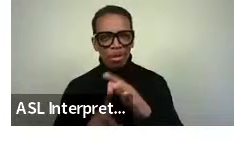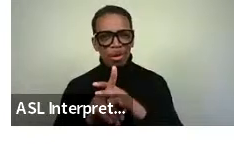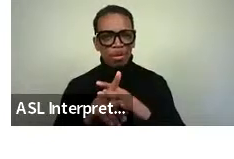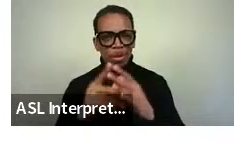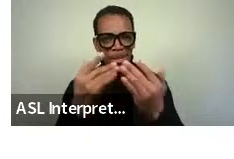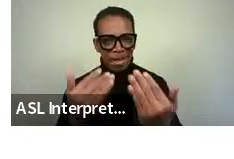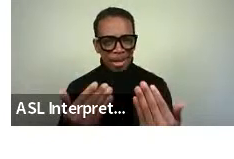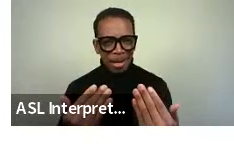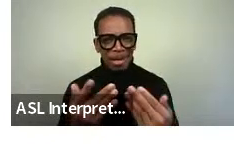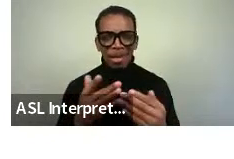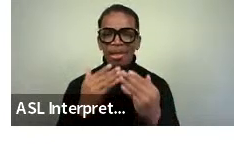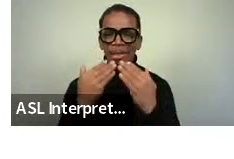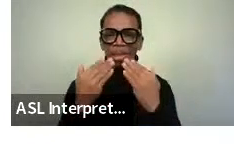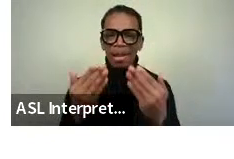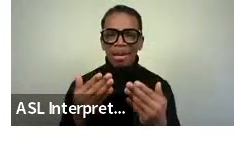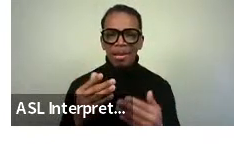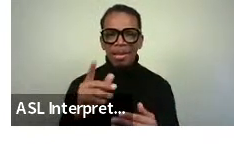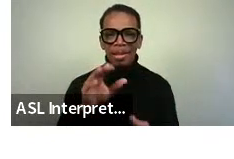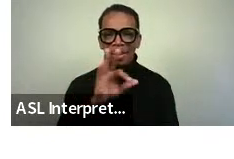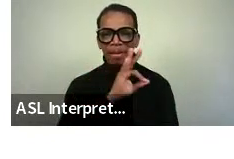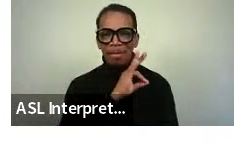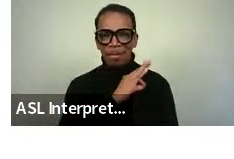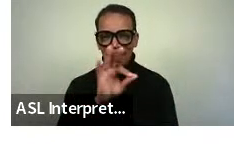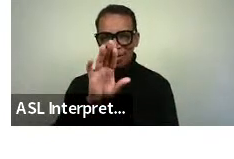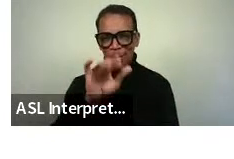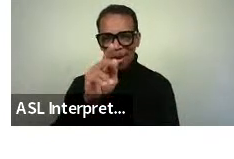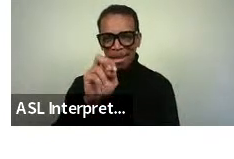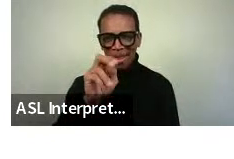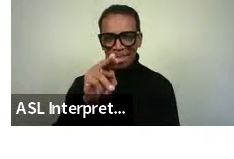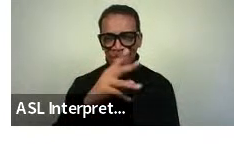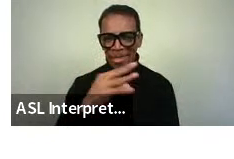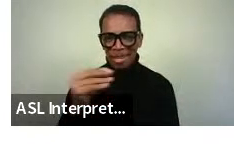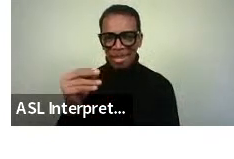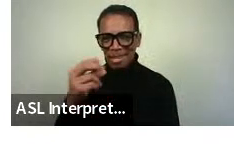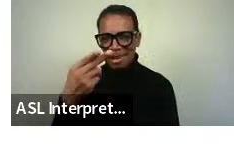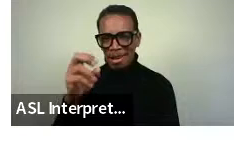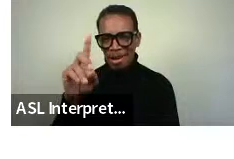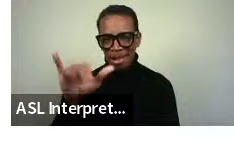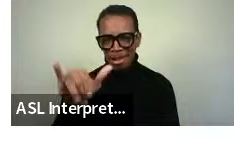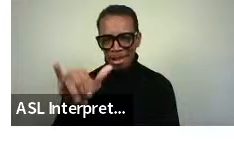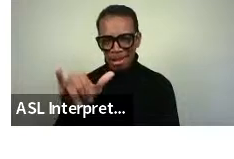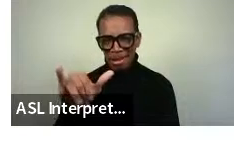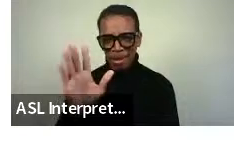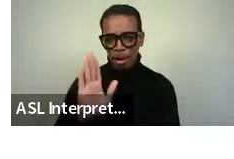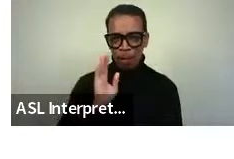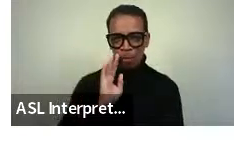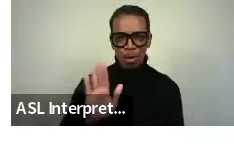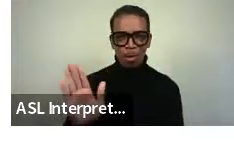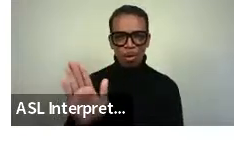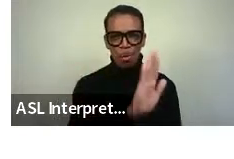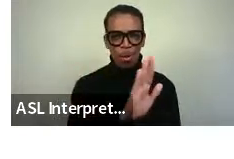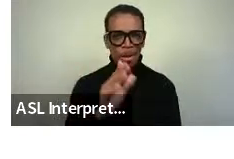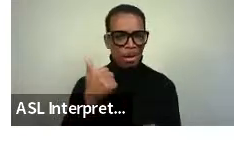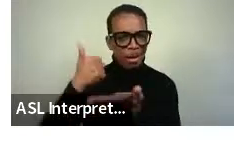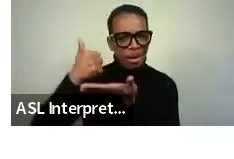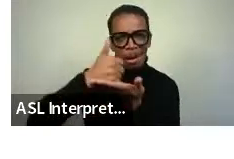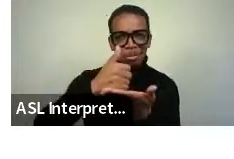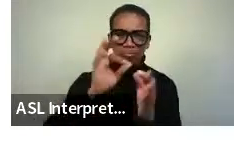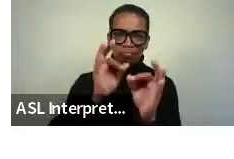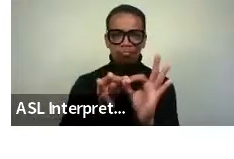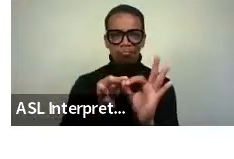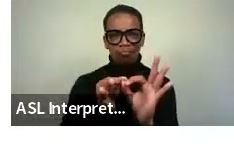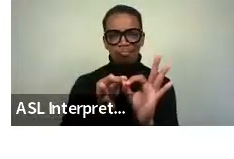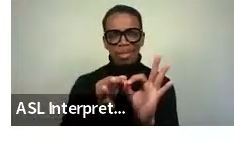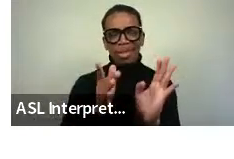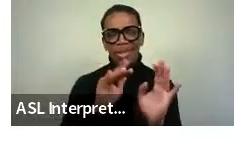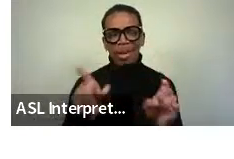today. Thank you to Franklin and Holly for your help in this as well.